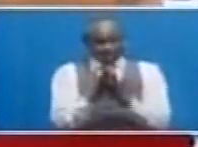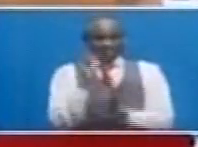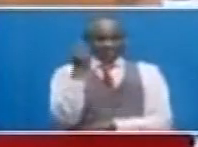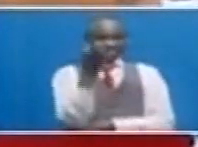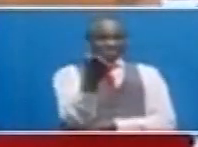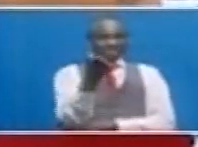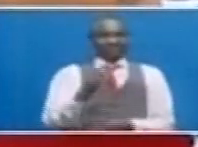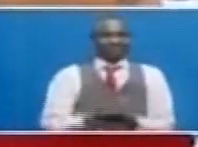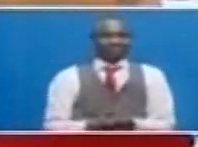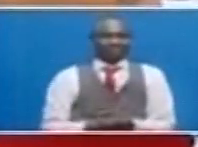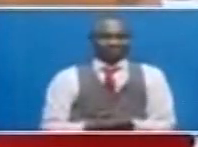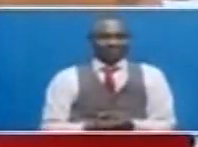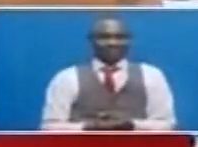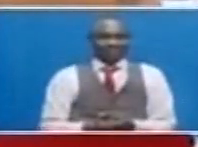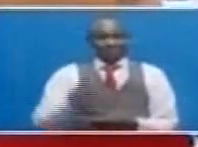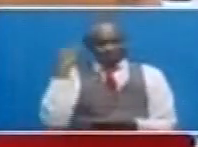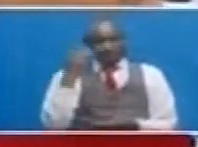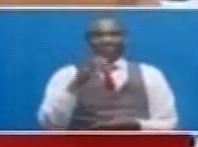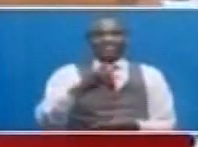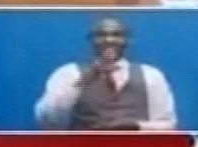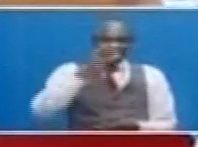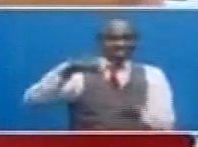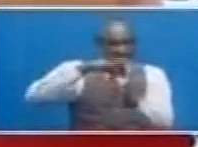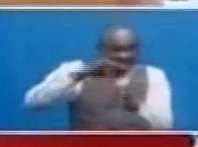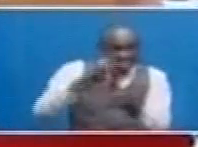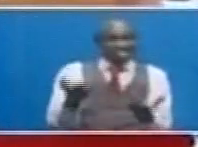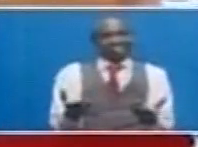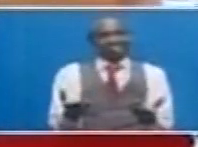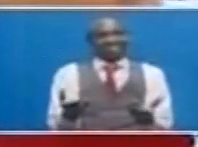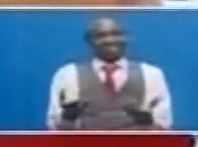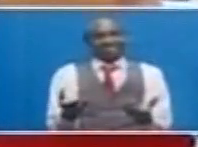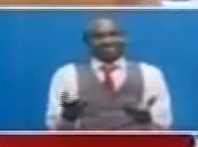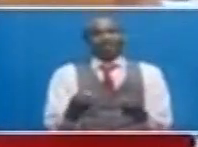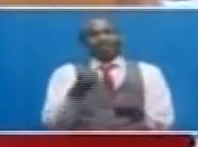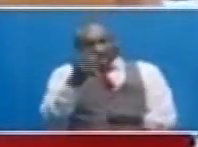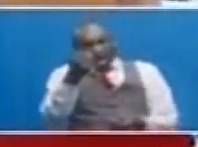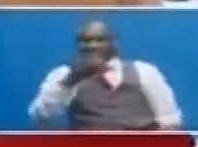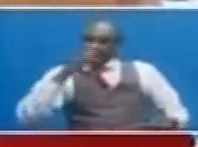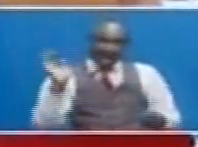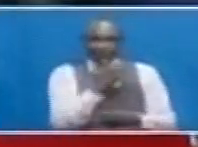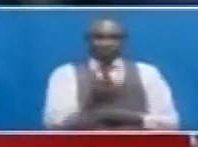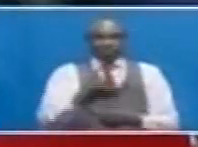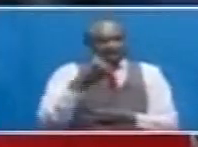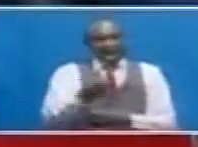president, we were drinking tea and eating ugali,